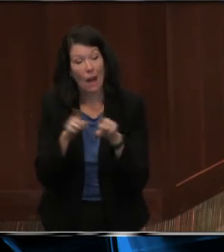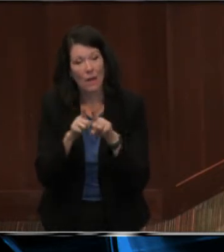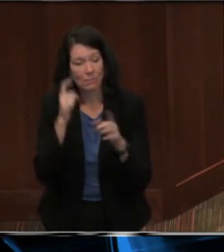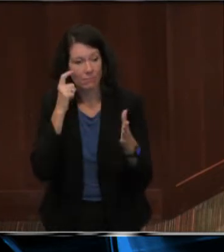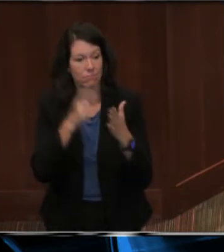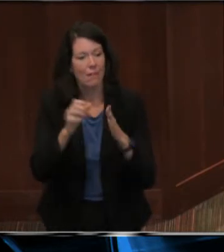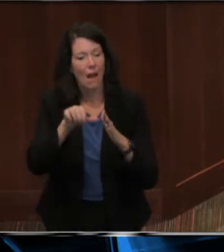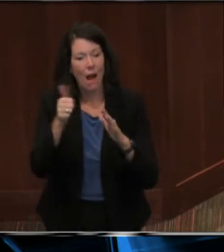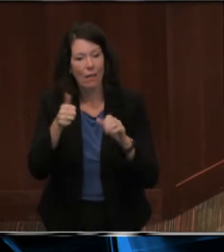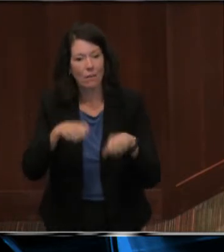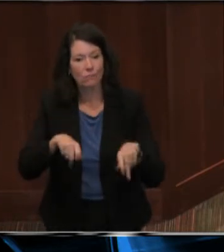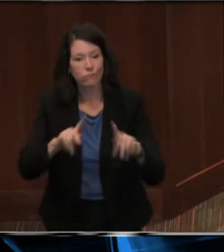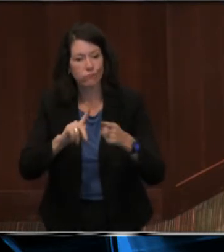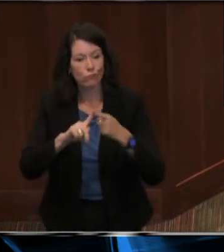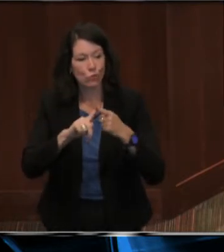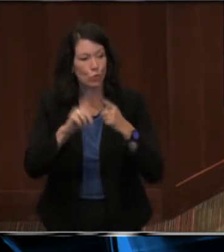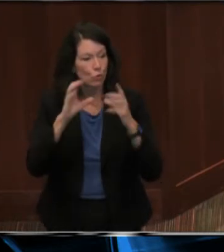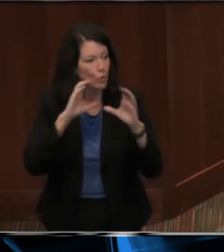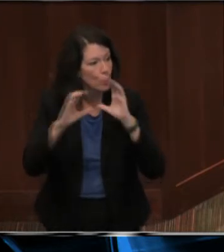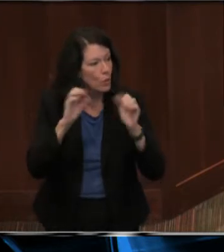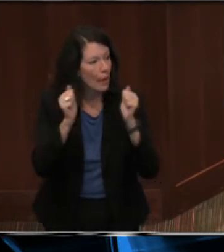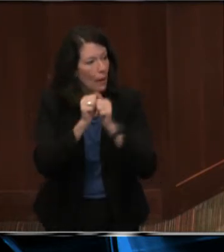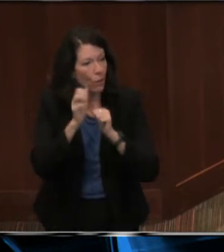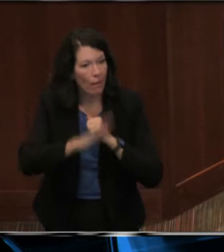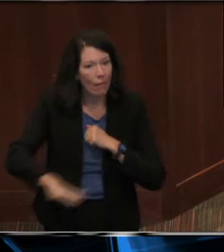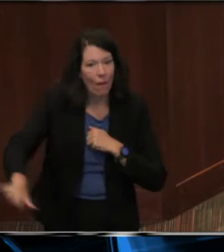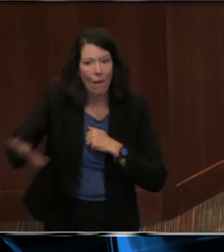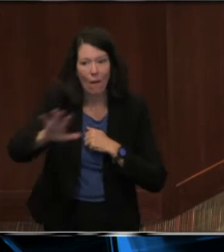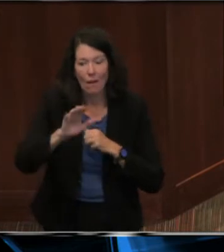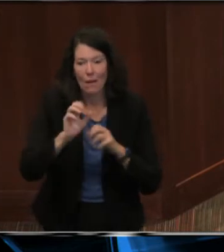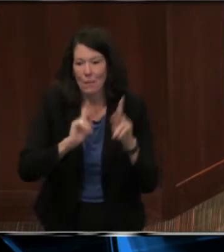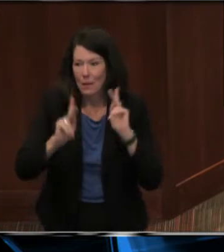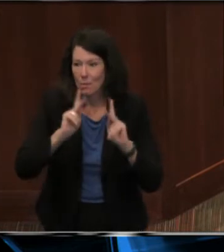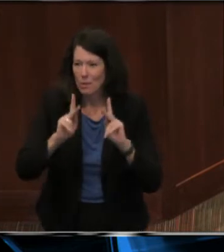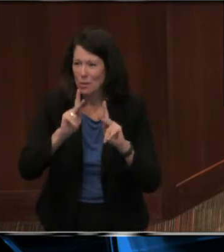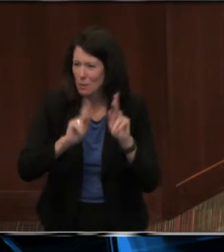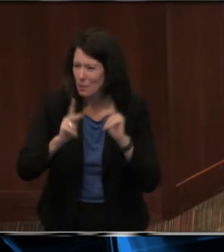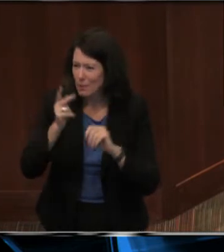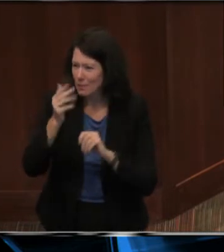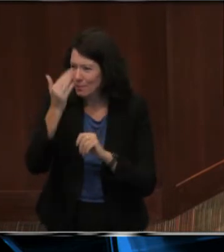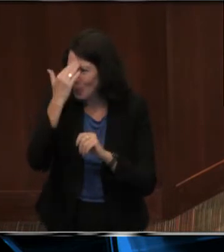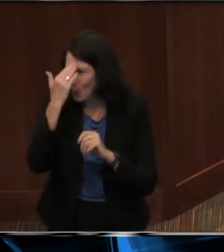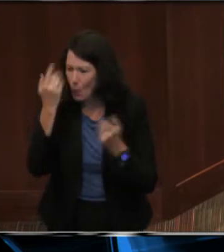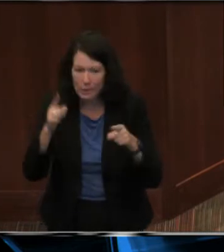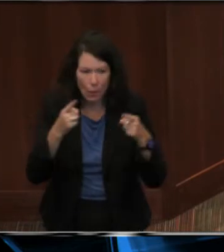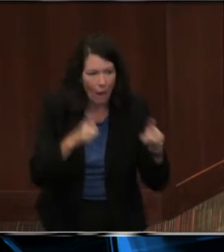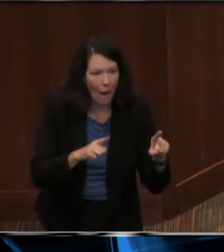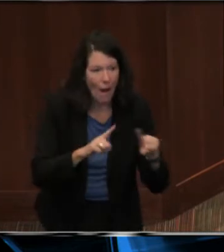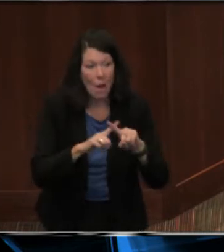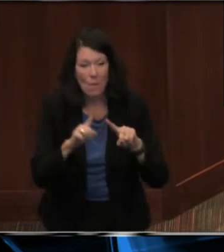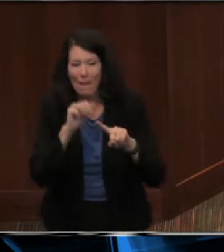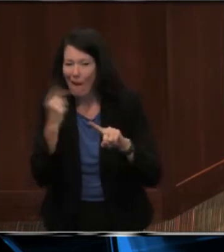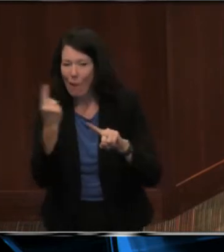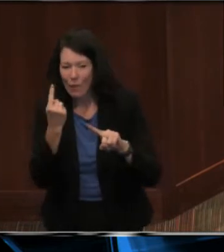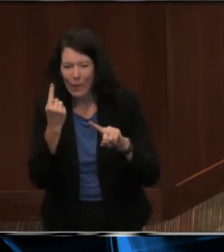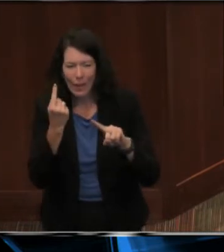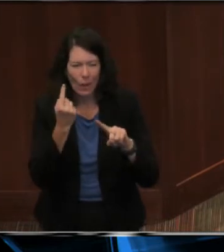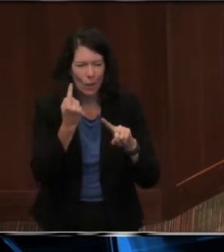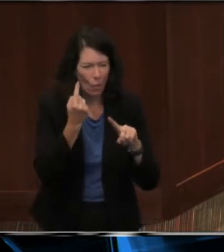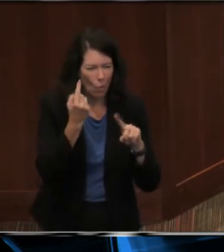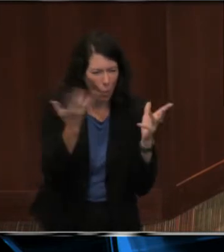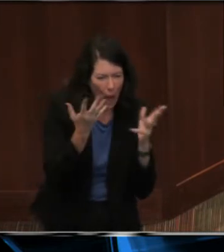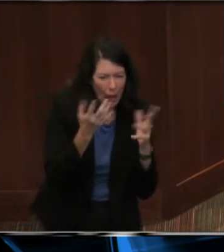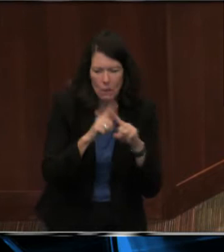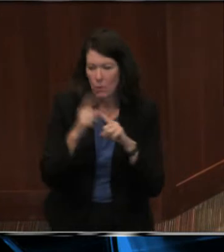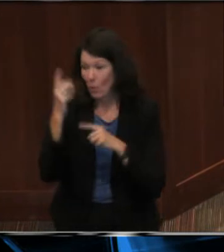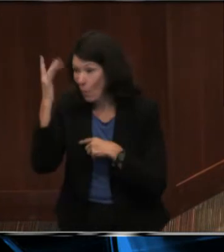other opportunities to really communicate with our population, so that people understand what is happening, but not only what, the whys,